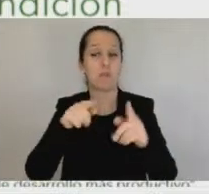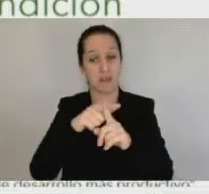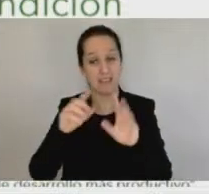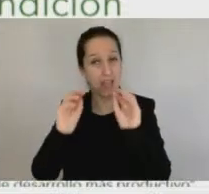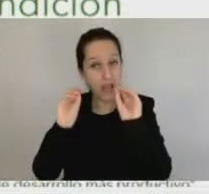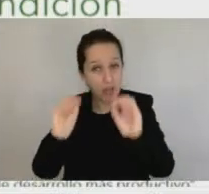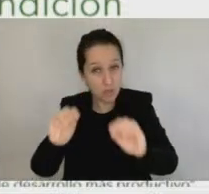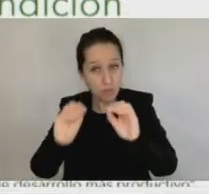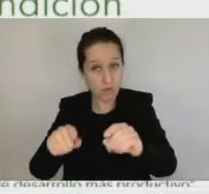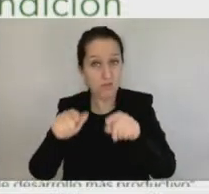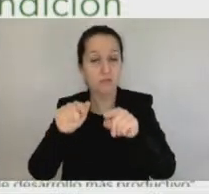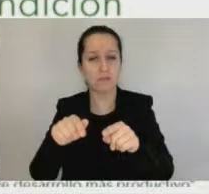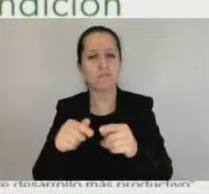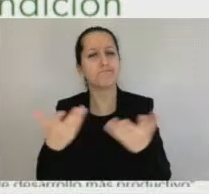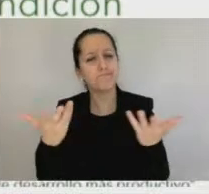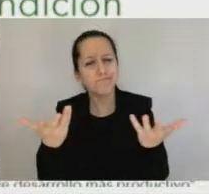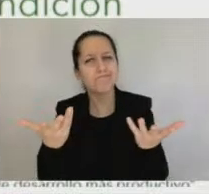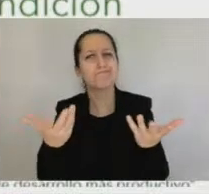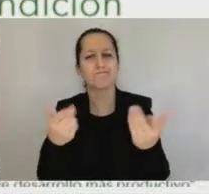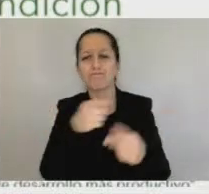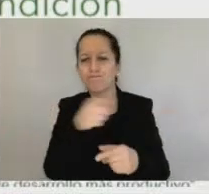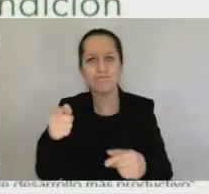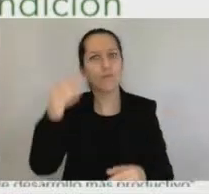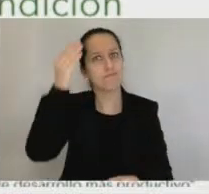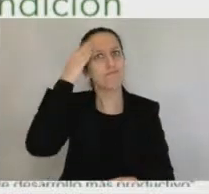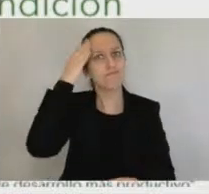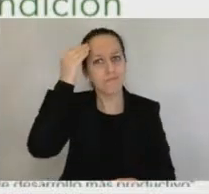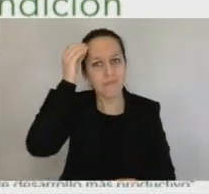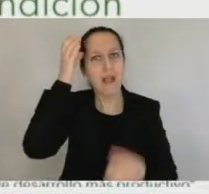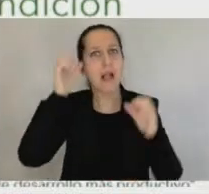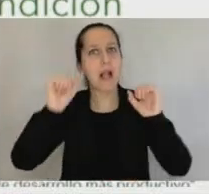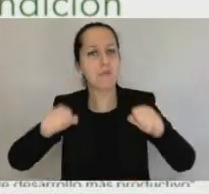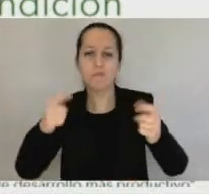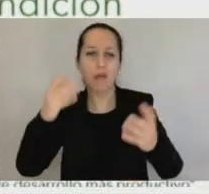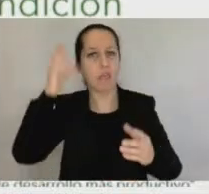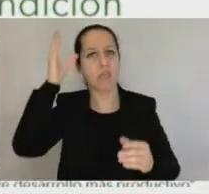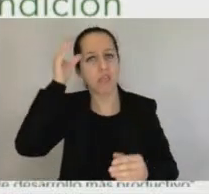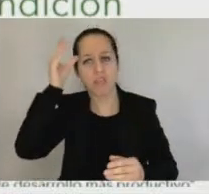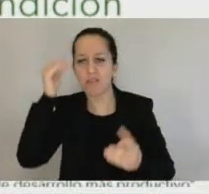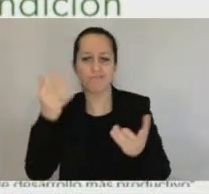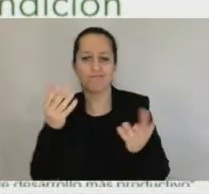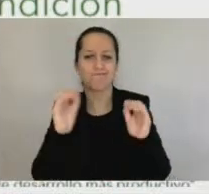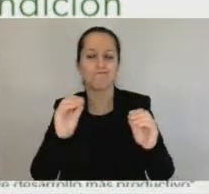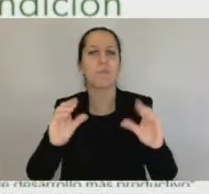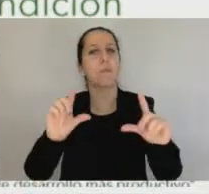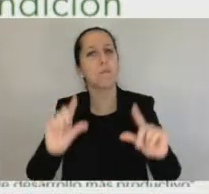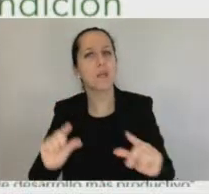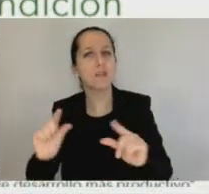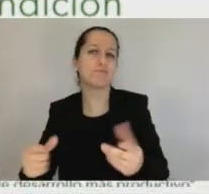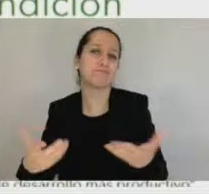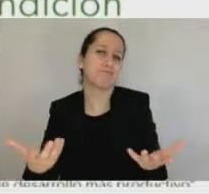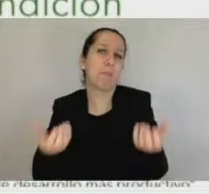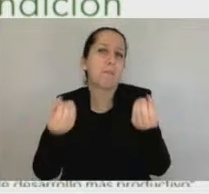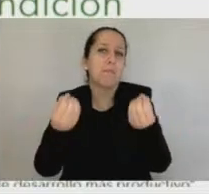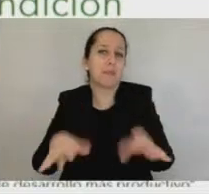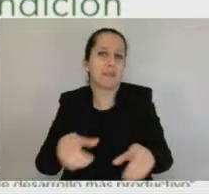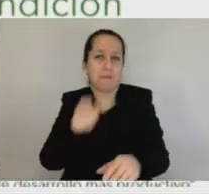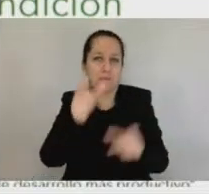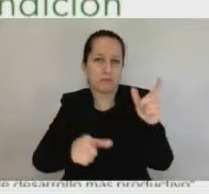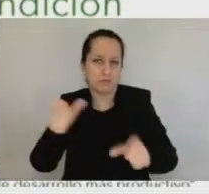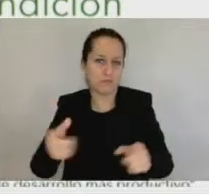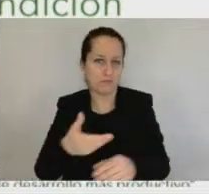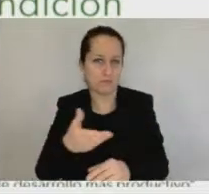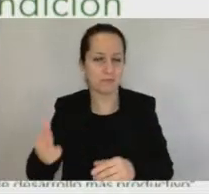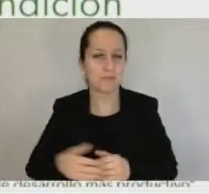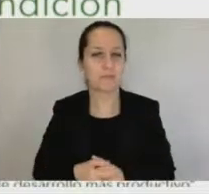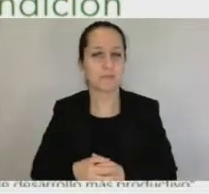very much linked to education, there is an underutilization of human potential. We know that this is the most unequal